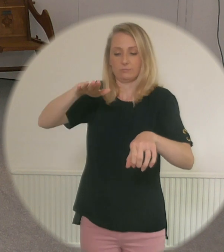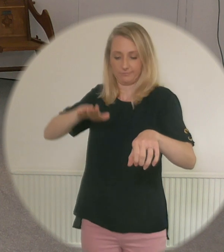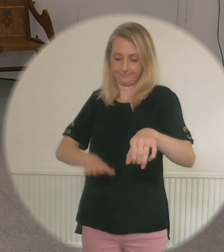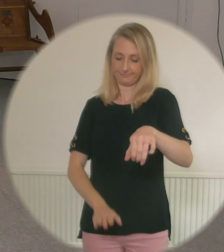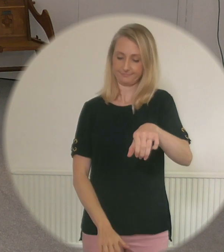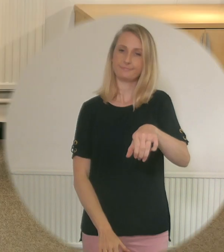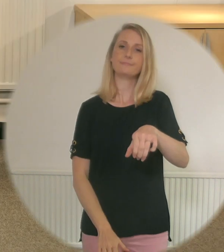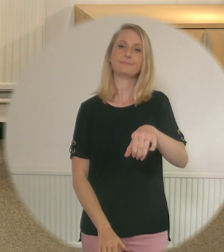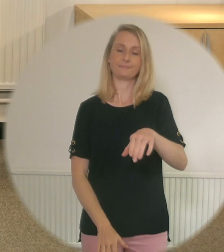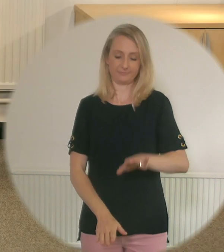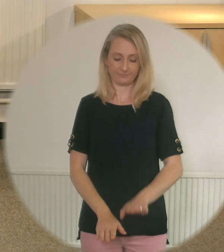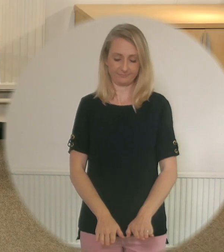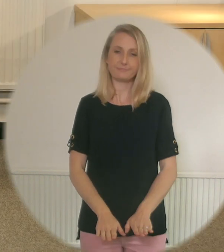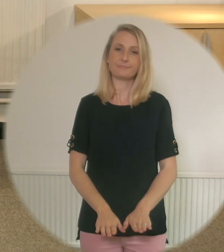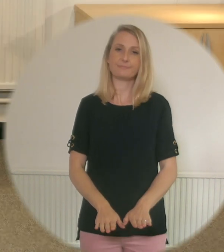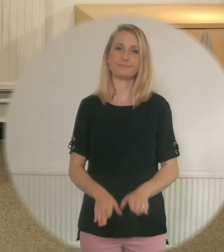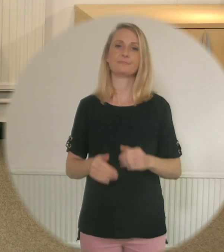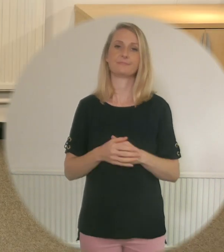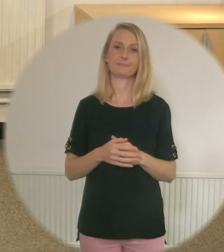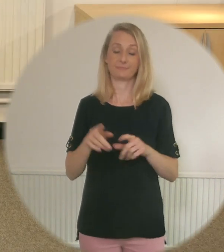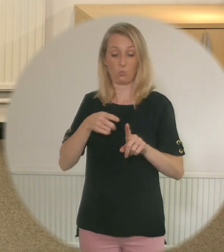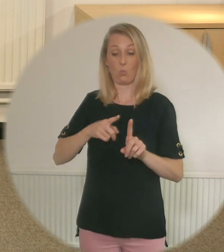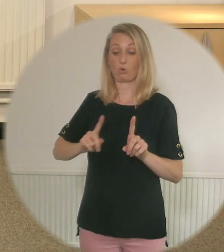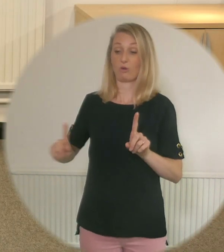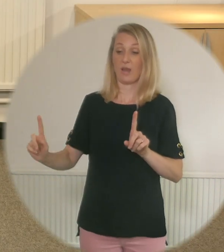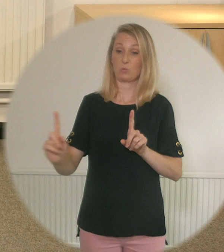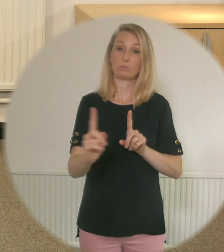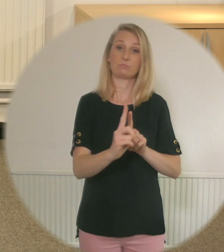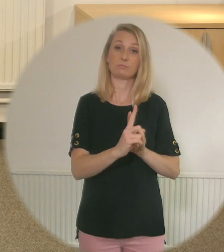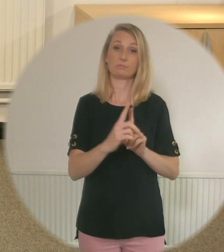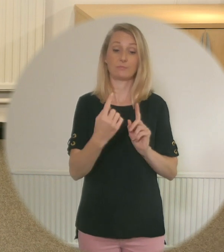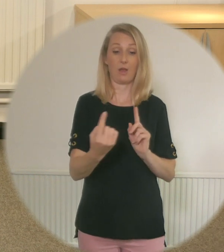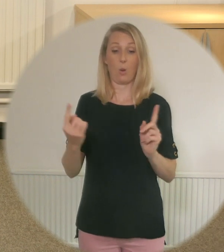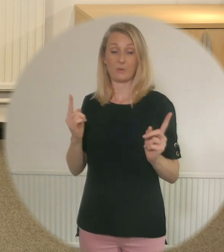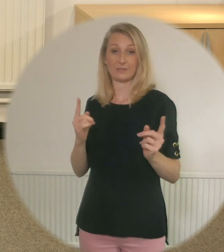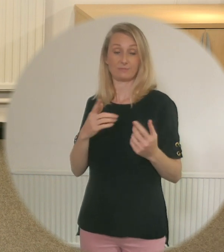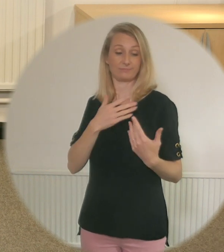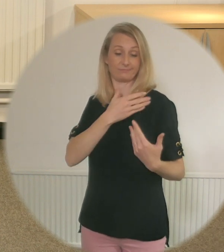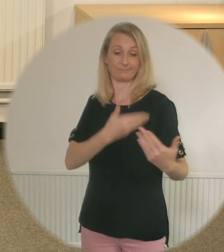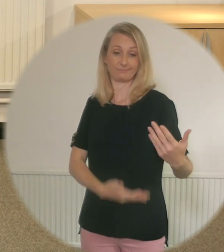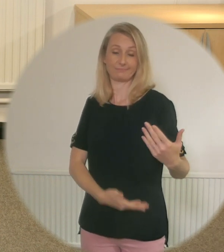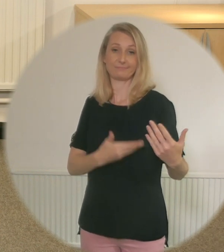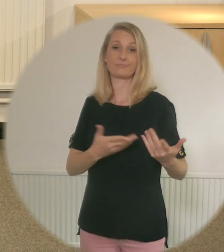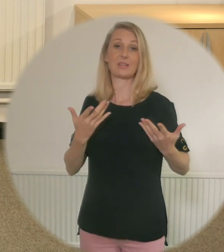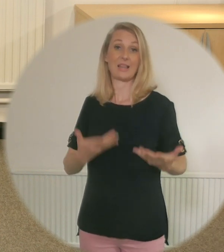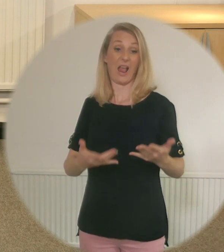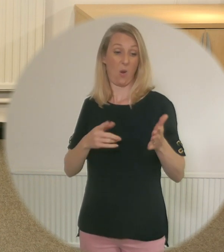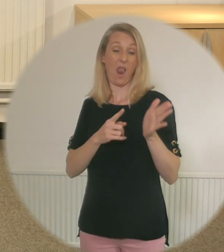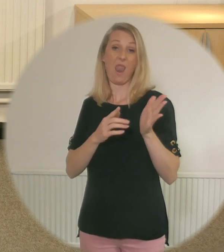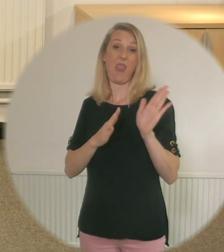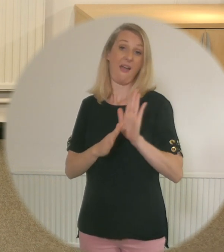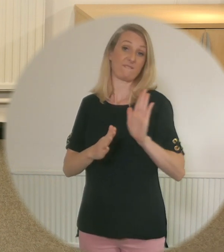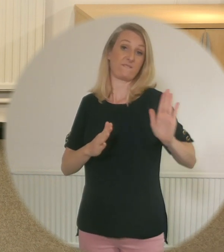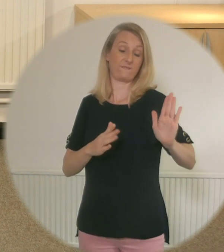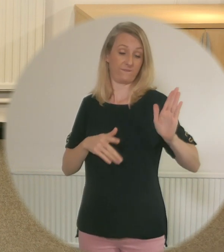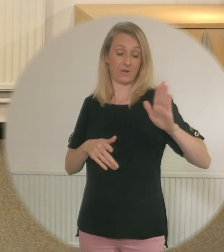floor. I'm going to walk around the chair, and we're going to do that on the other side. So now, placing the left foot up, or